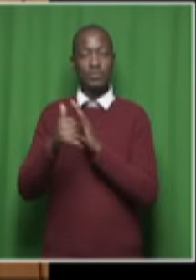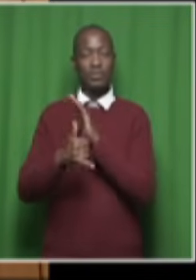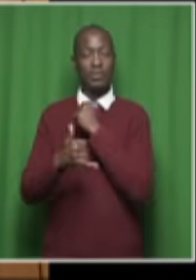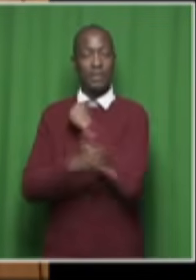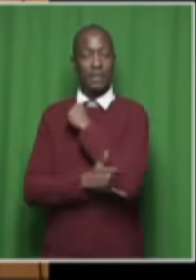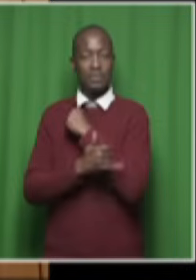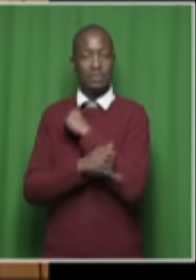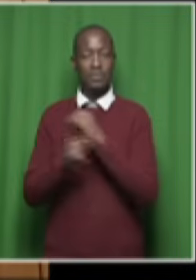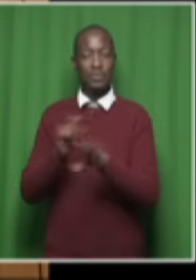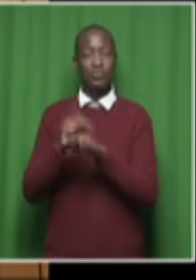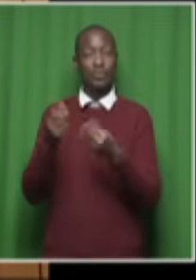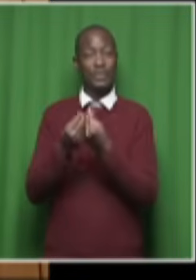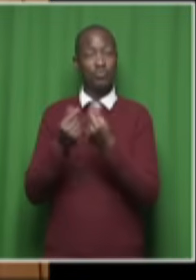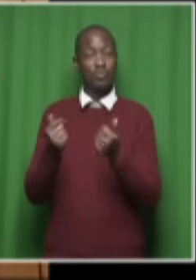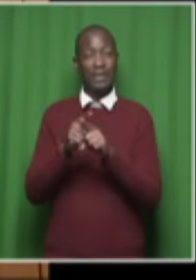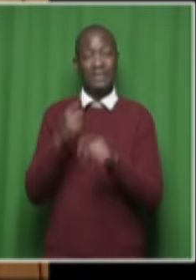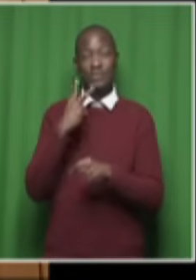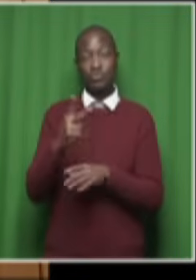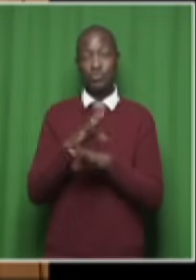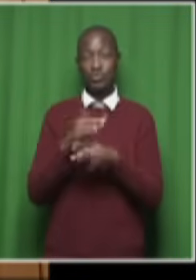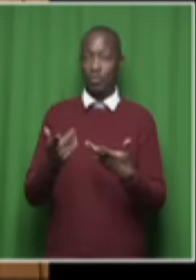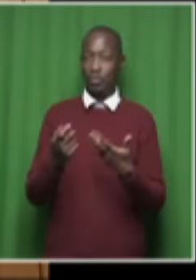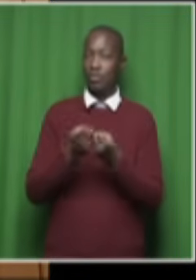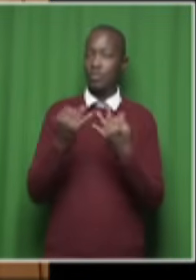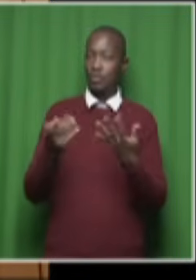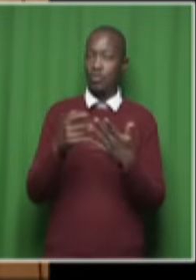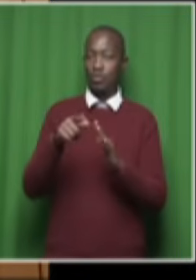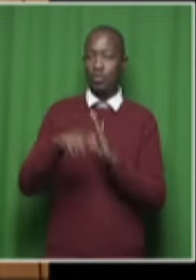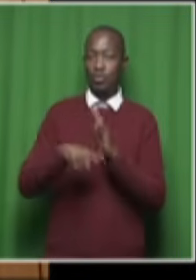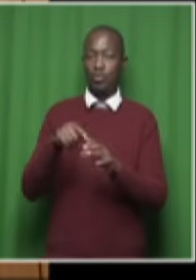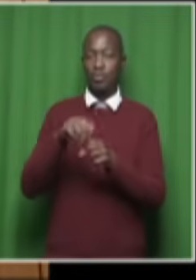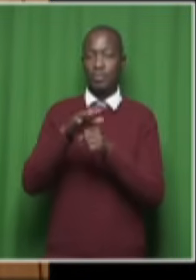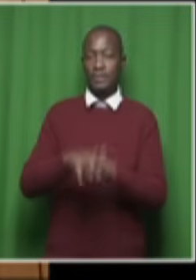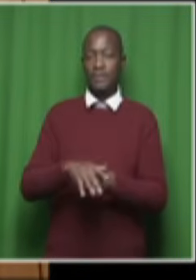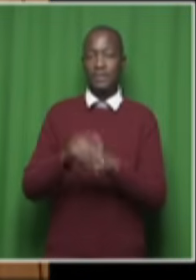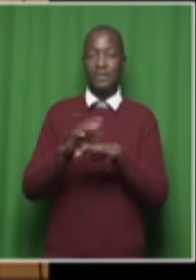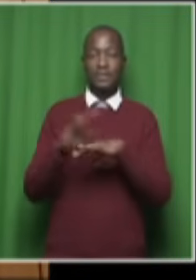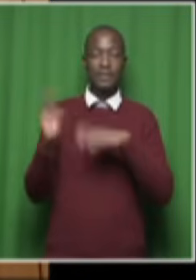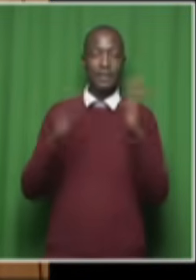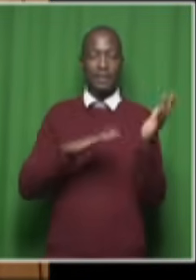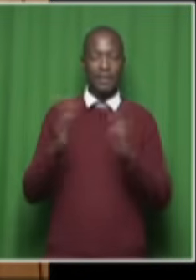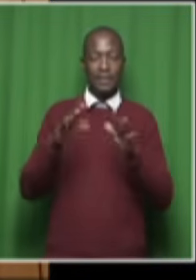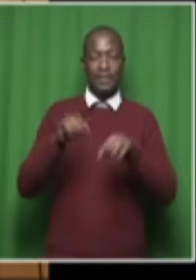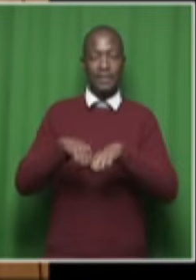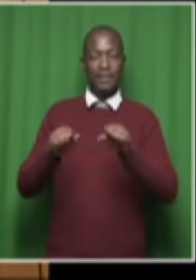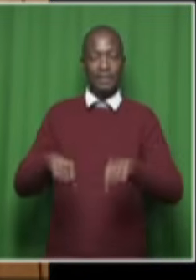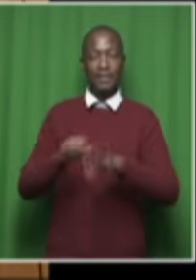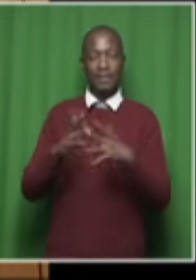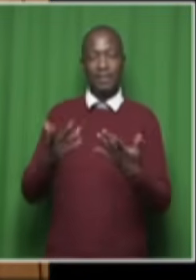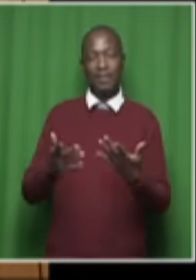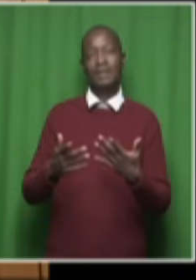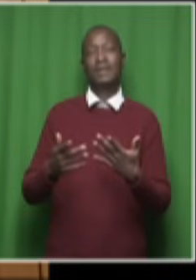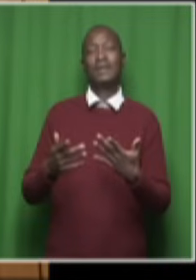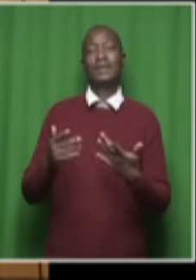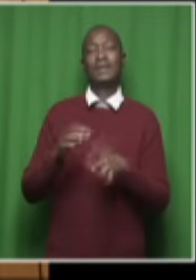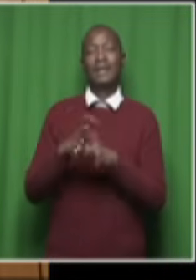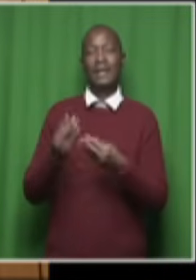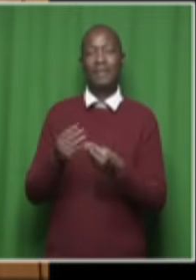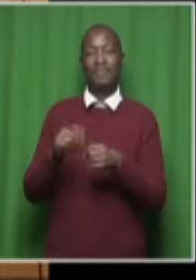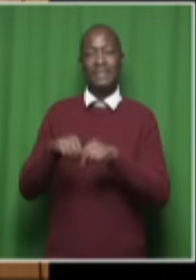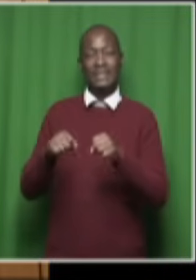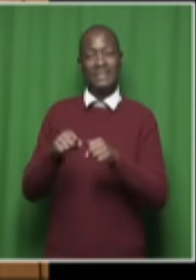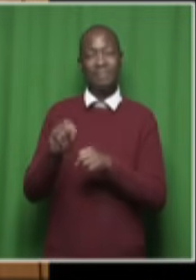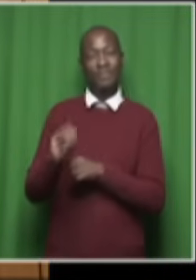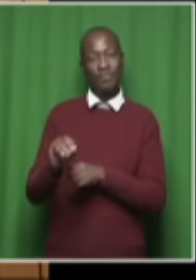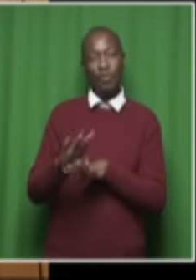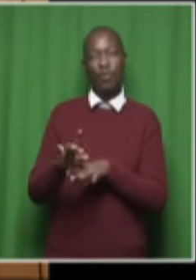were relatively dry since we saw all the low pressure systems in the Cape. Yeah. So the climate system has a way of keeping these systems kind of in place